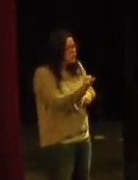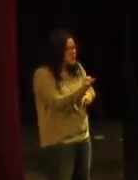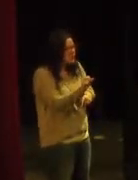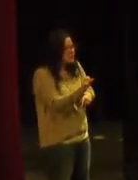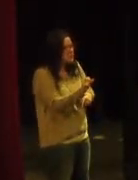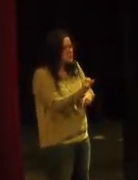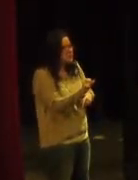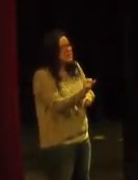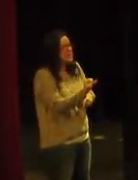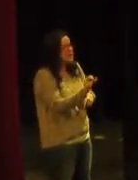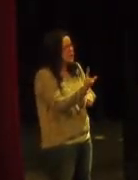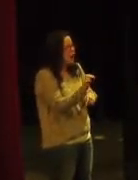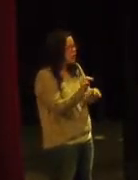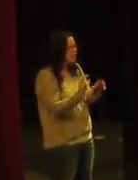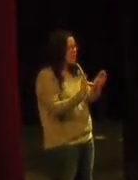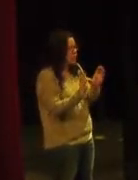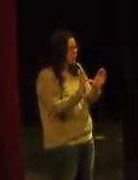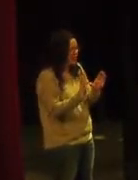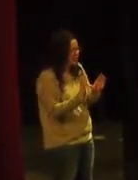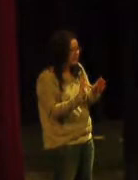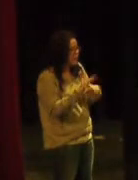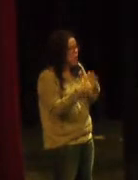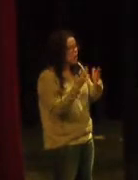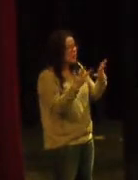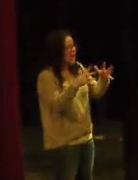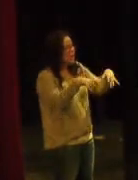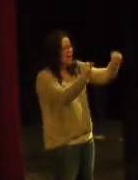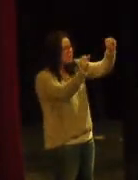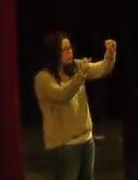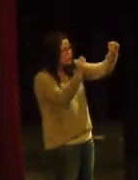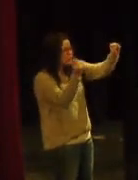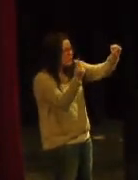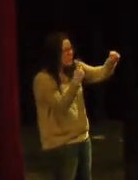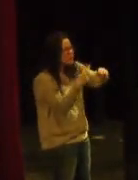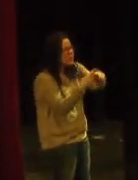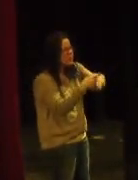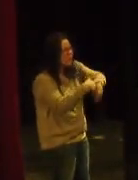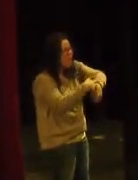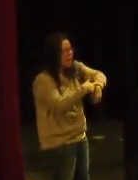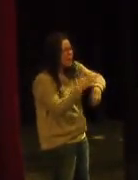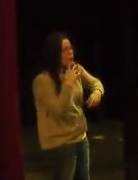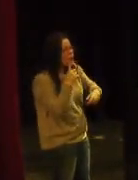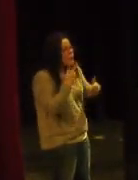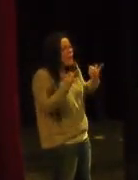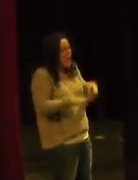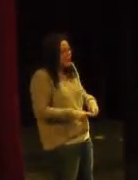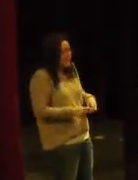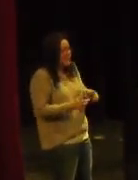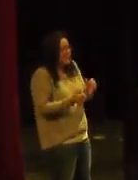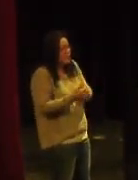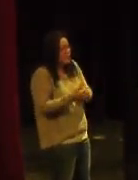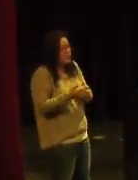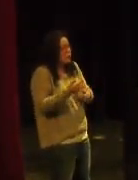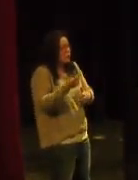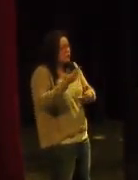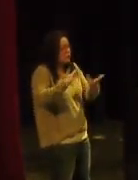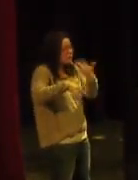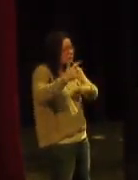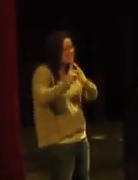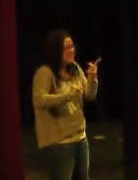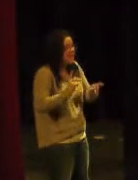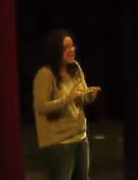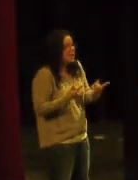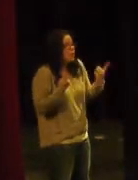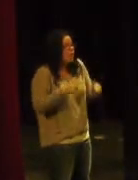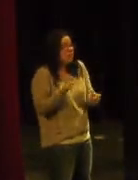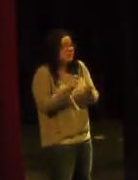the undocumented, all got raptured, sort of, for a little while. What would happen to society? And what happened, Jan, is